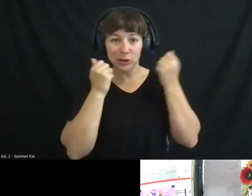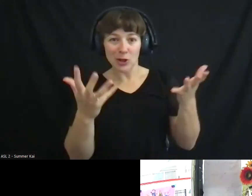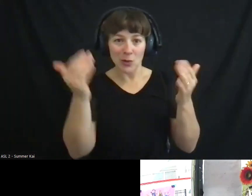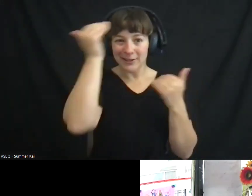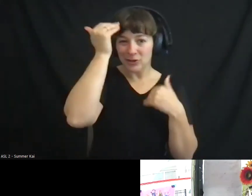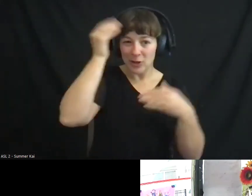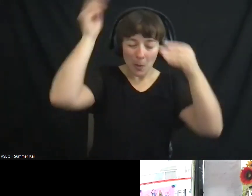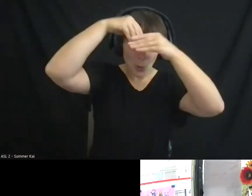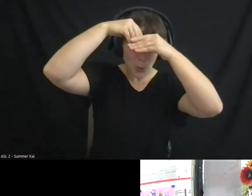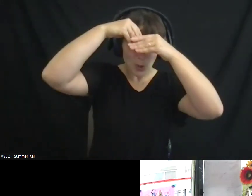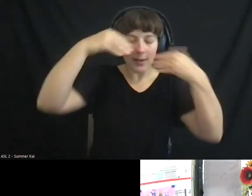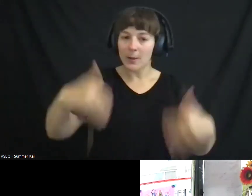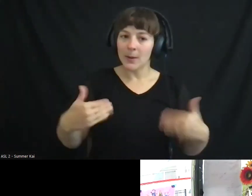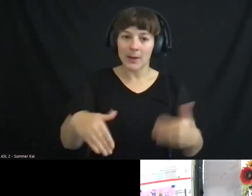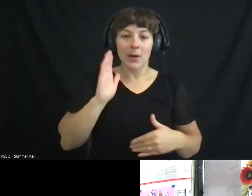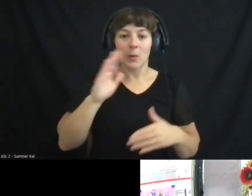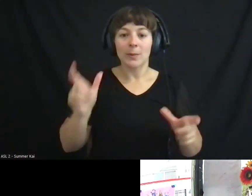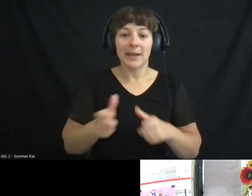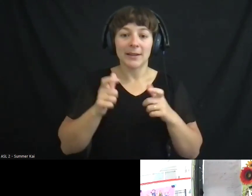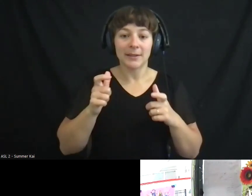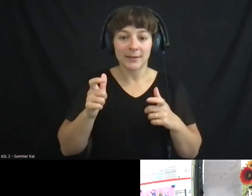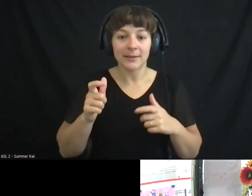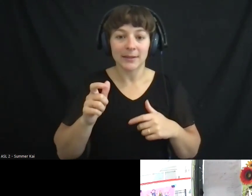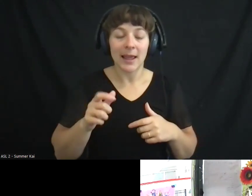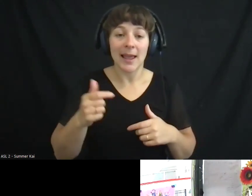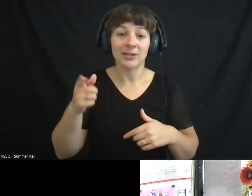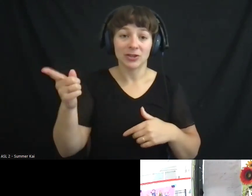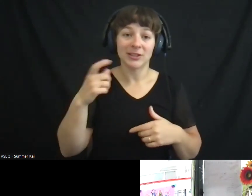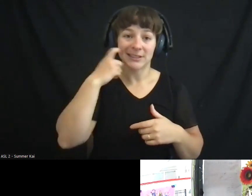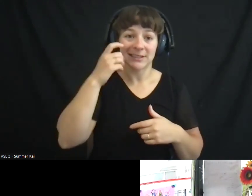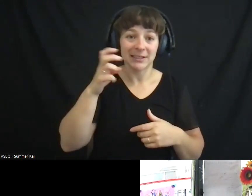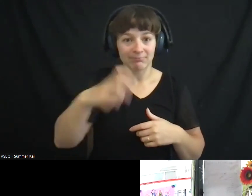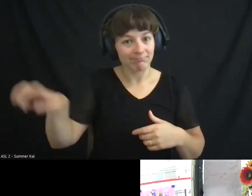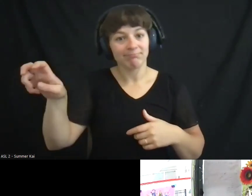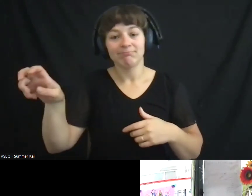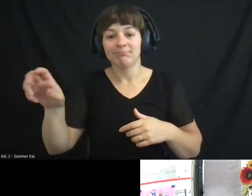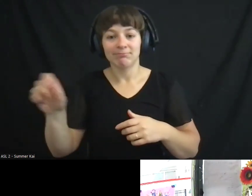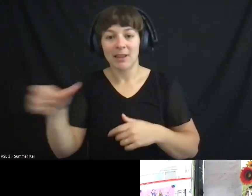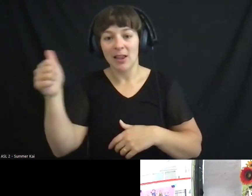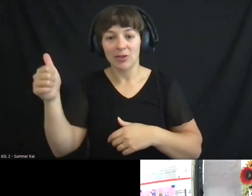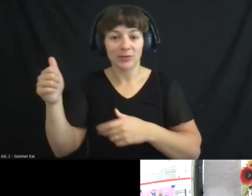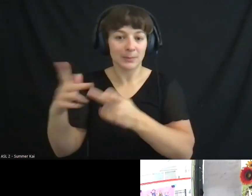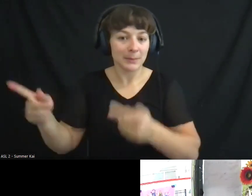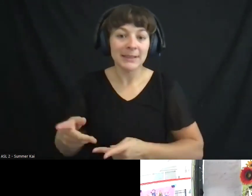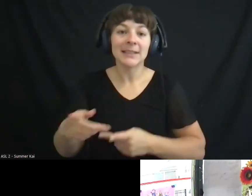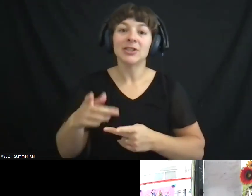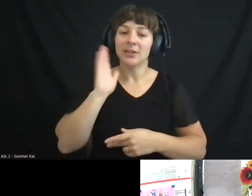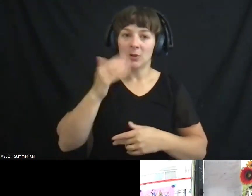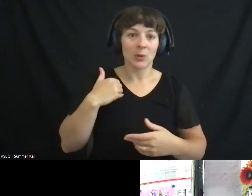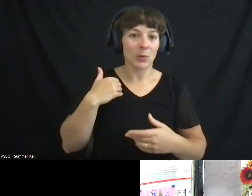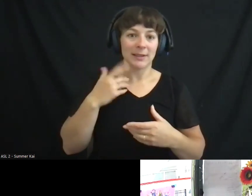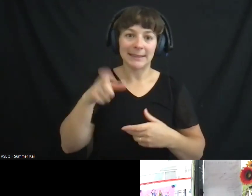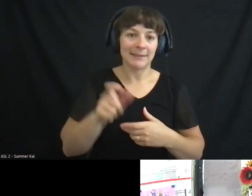to be a huge loss to DHCS. And I think it'll take 5 humans to cover the amount of information and knowledge and breadth that she has. And I